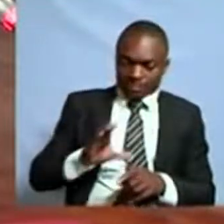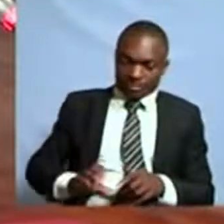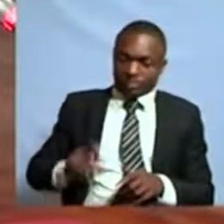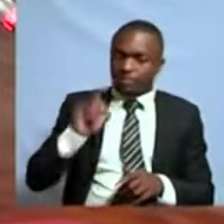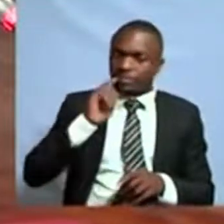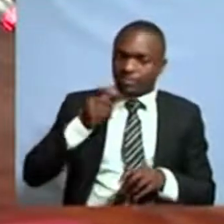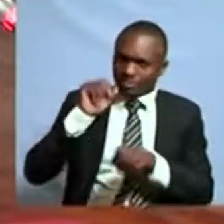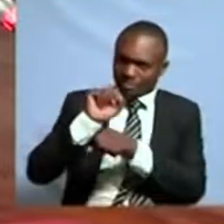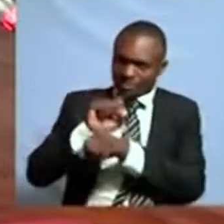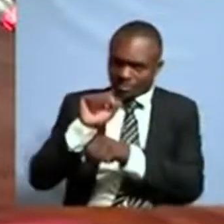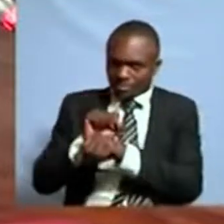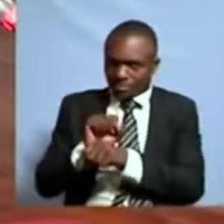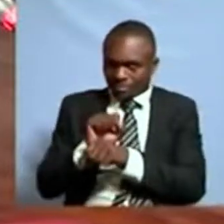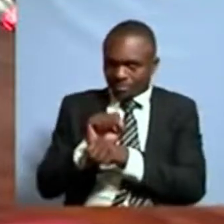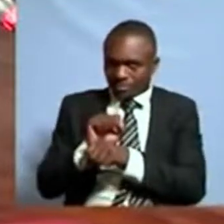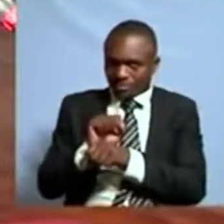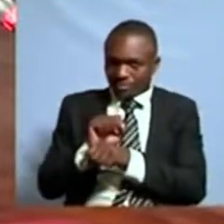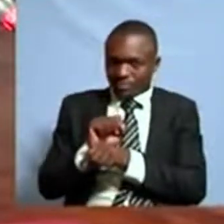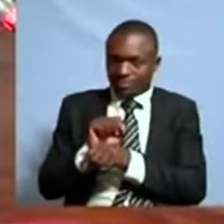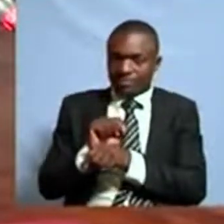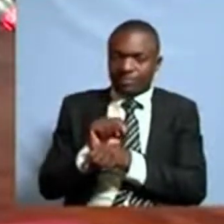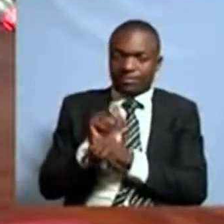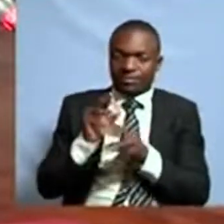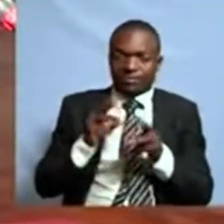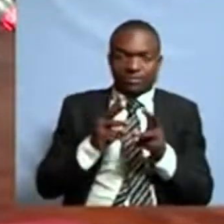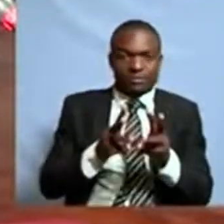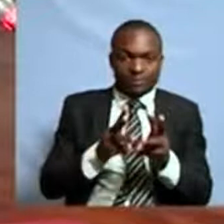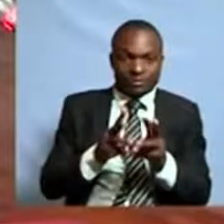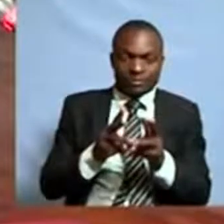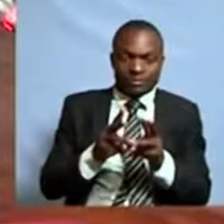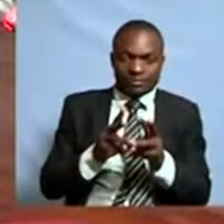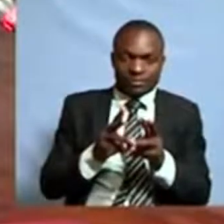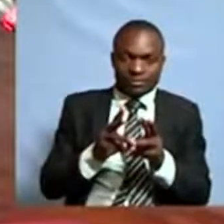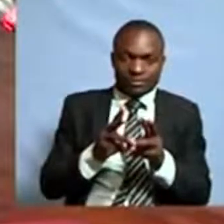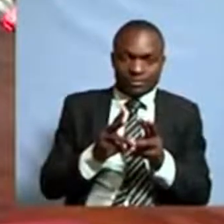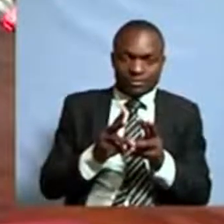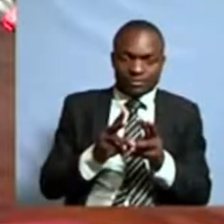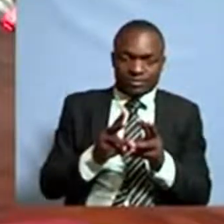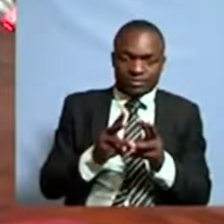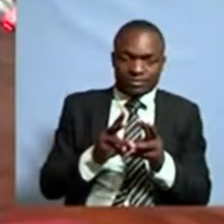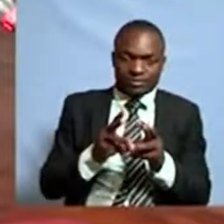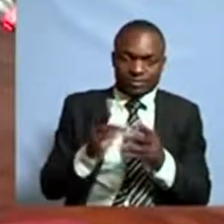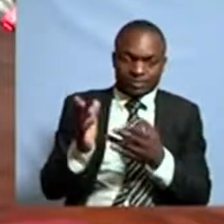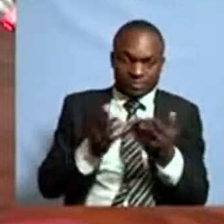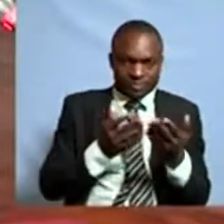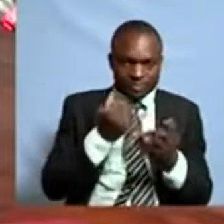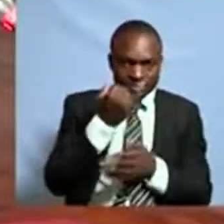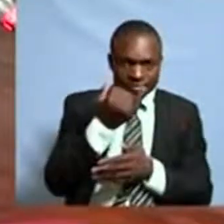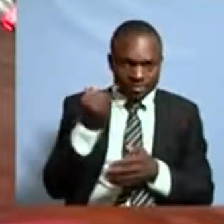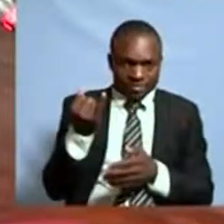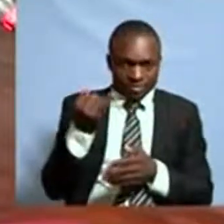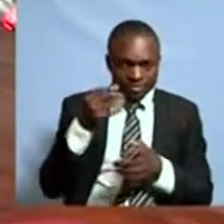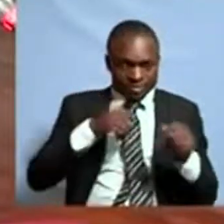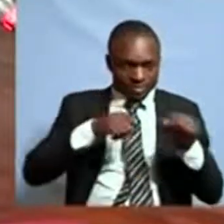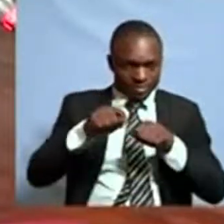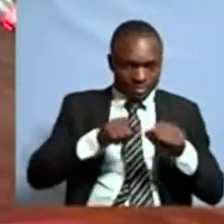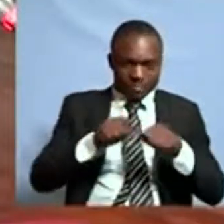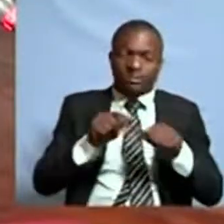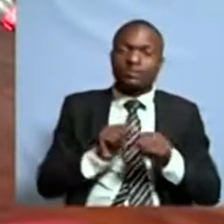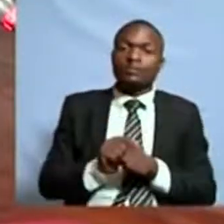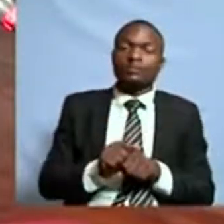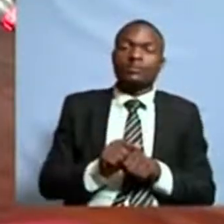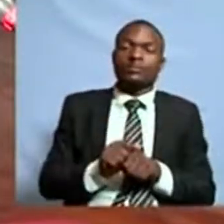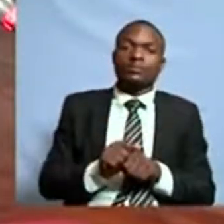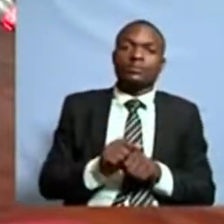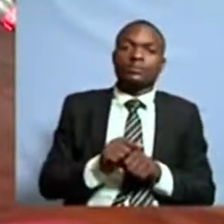operate on a manner that they uphold the governance issues. And to